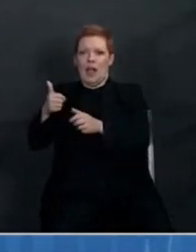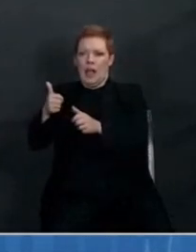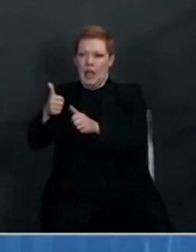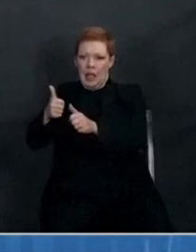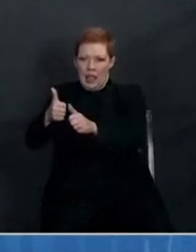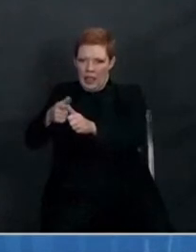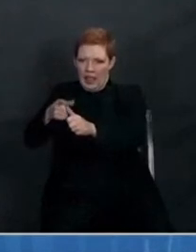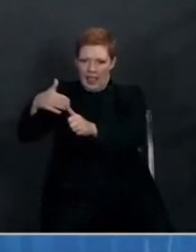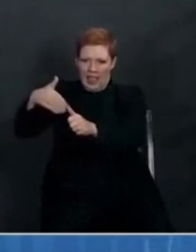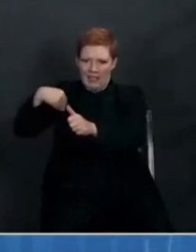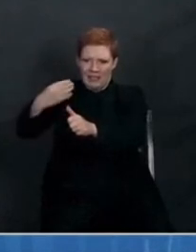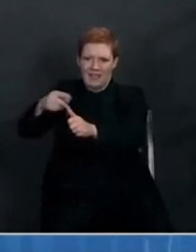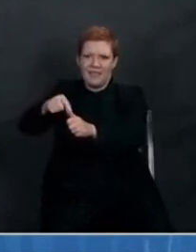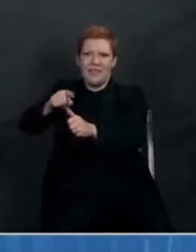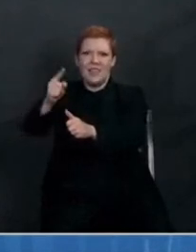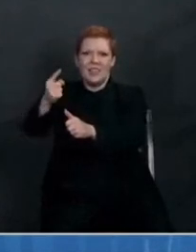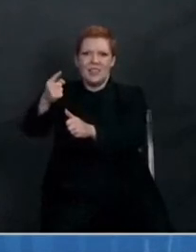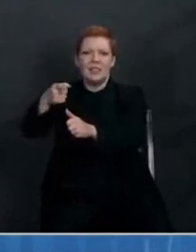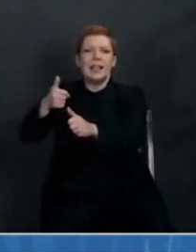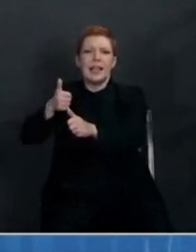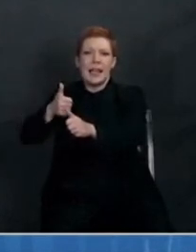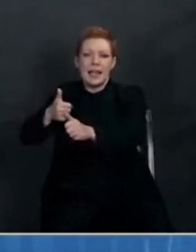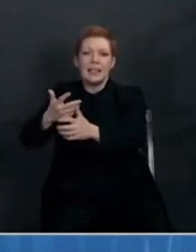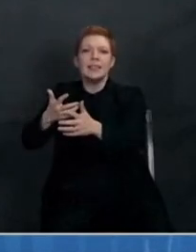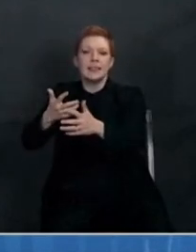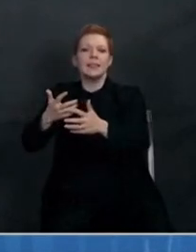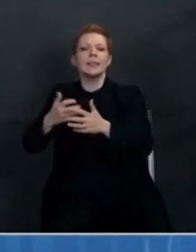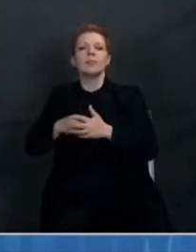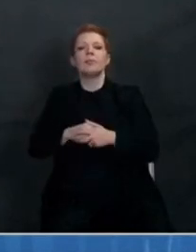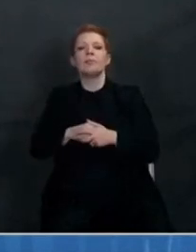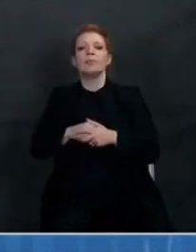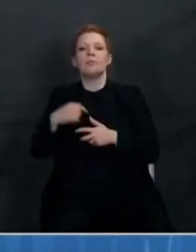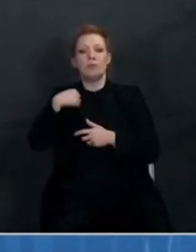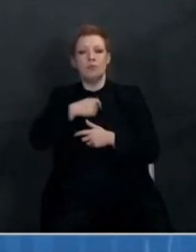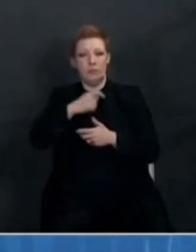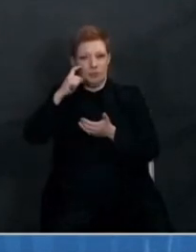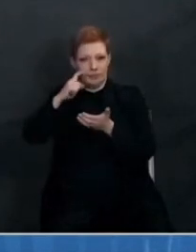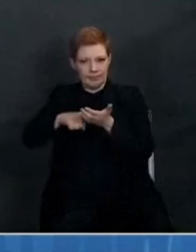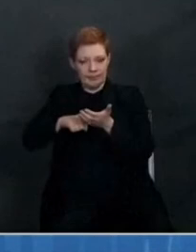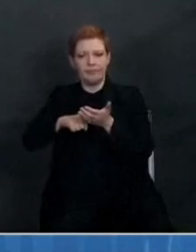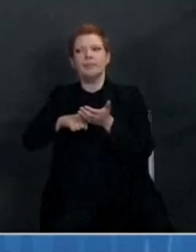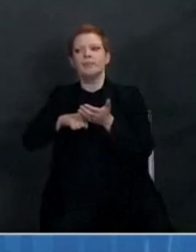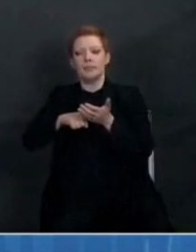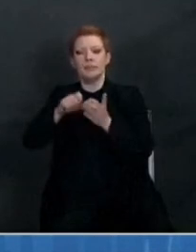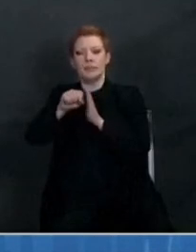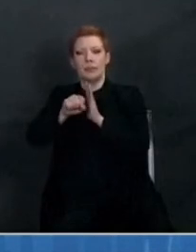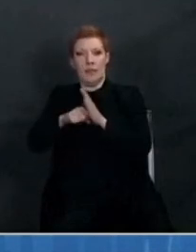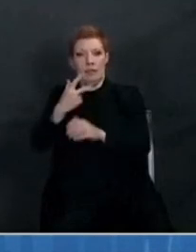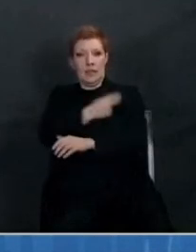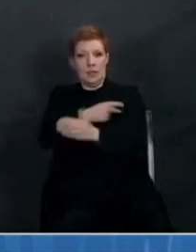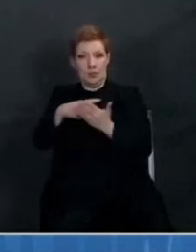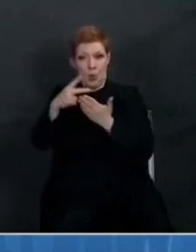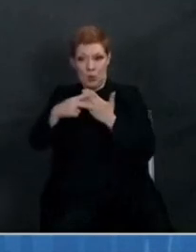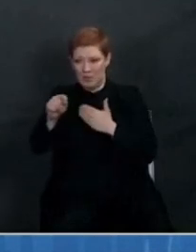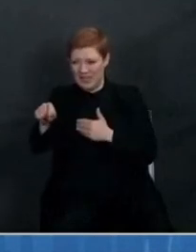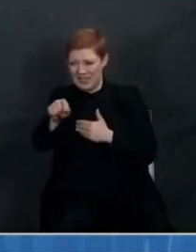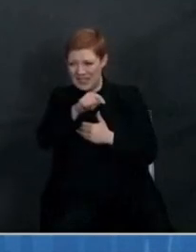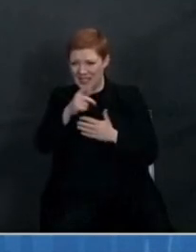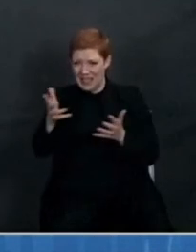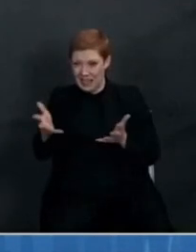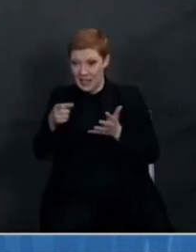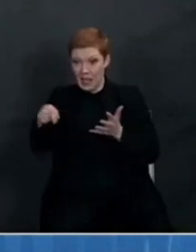improvements that we are witnessing and participating in state vaccination programs, we expect the efficiency